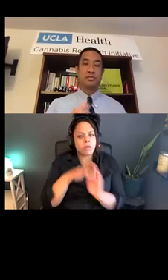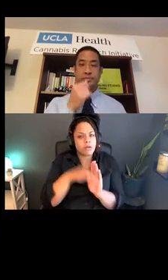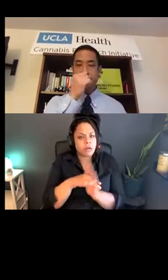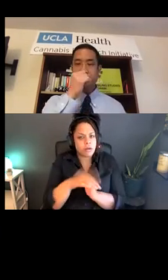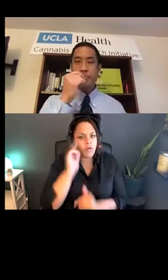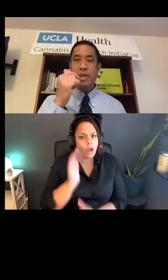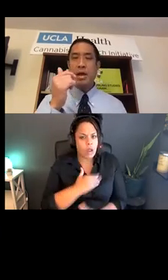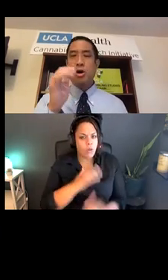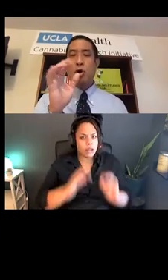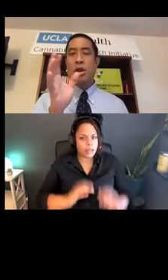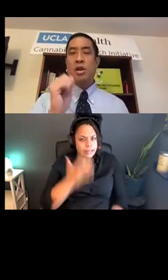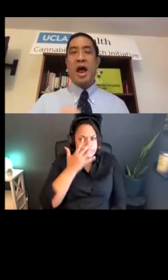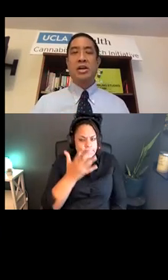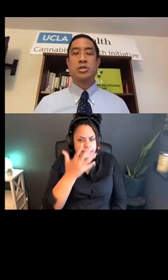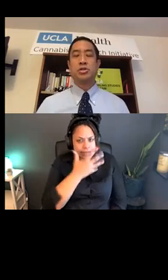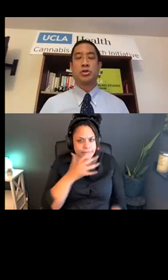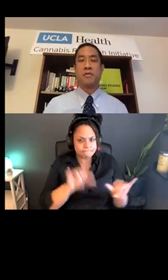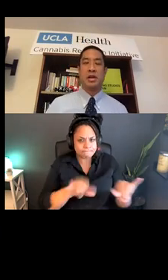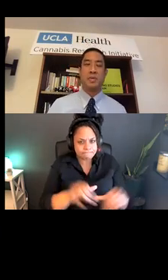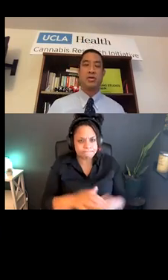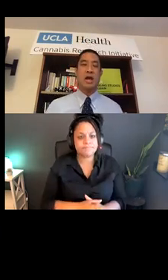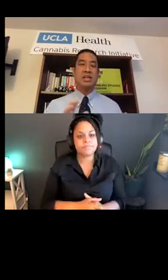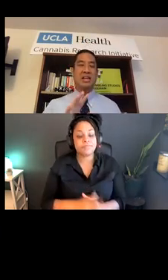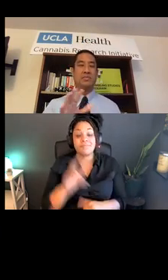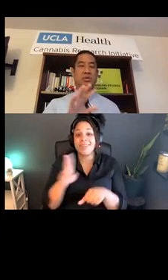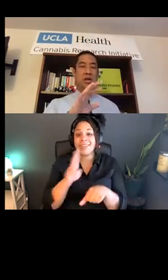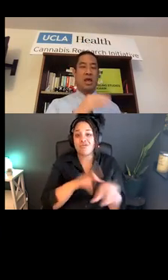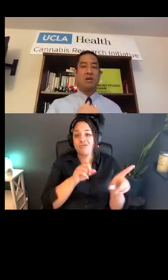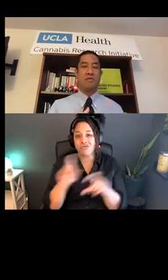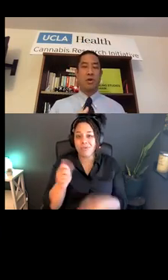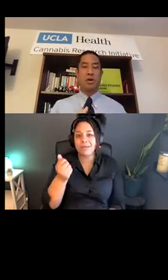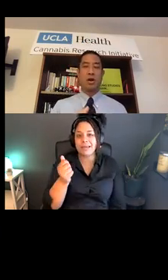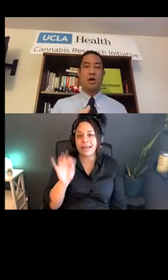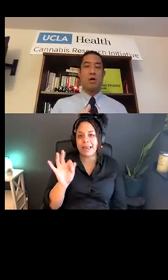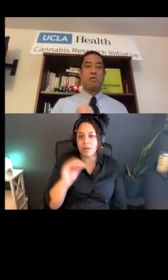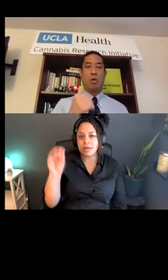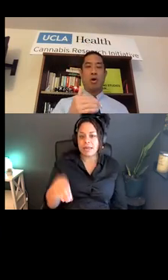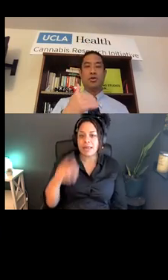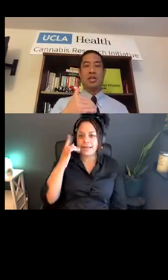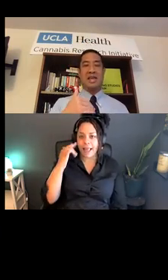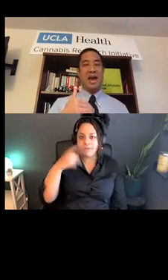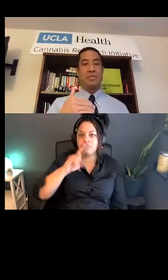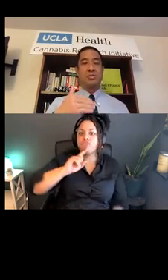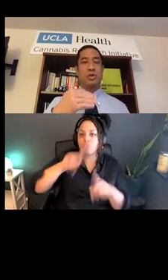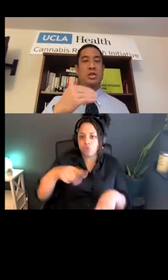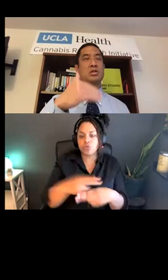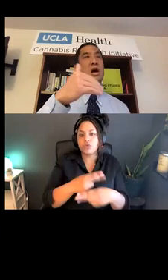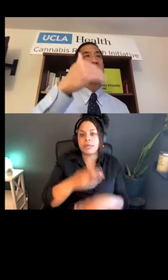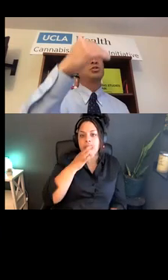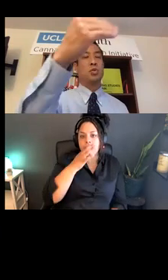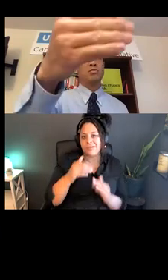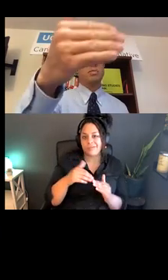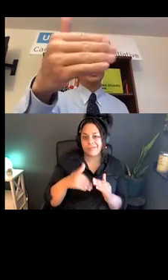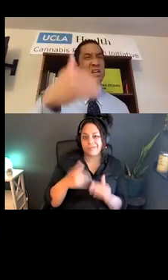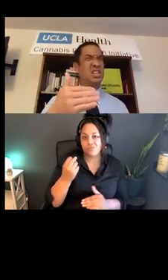clients, according to national surveys, about 19% of California report using cannabis within the